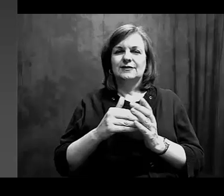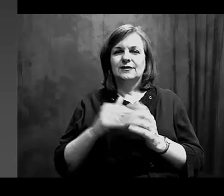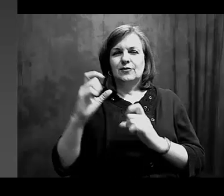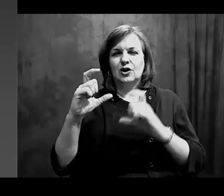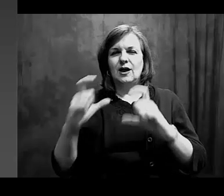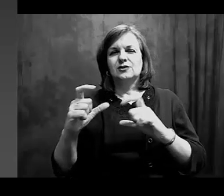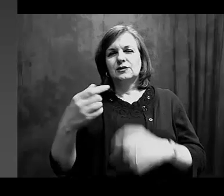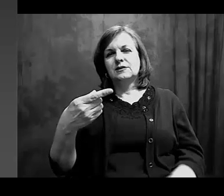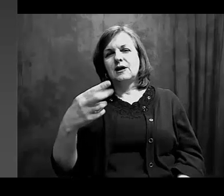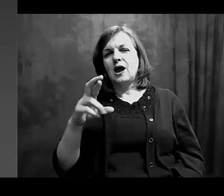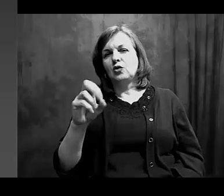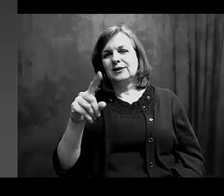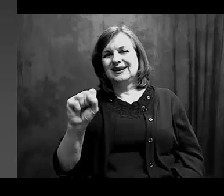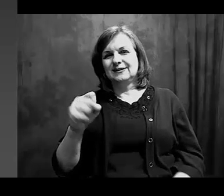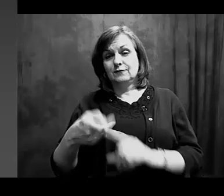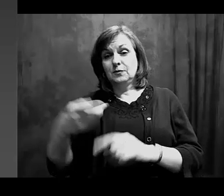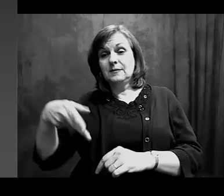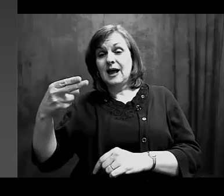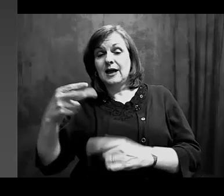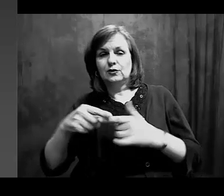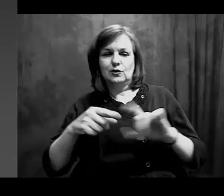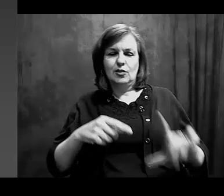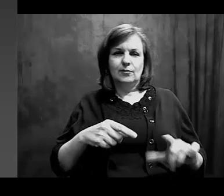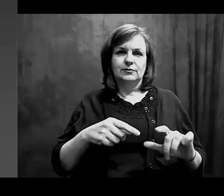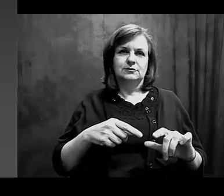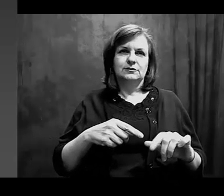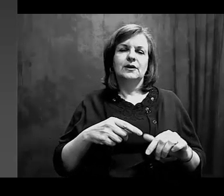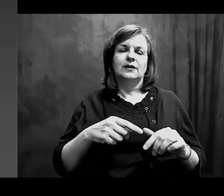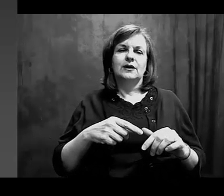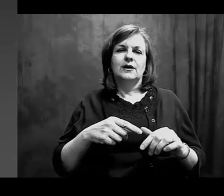going in the other direction. If they shorten, what's going to